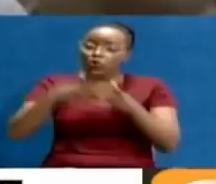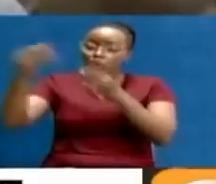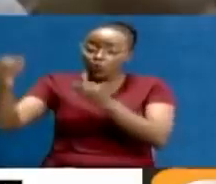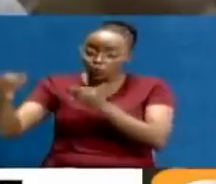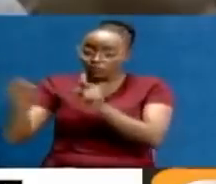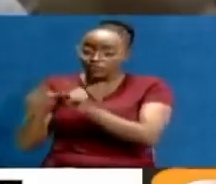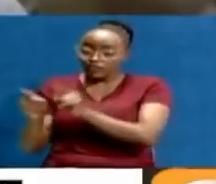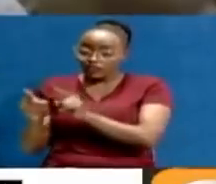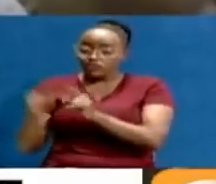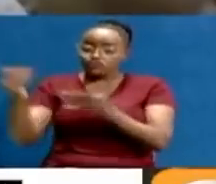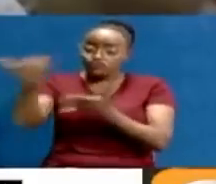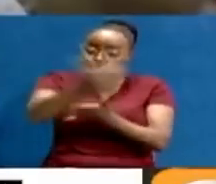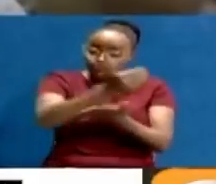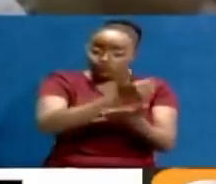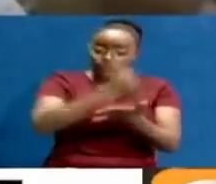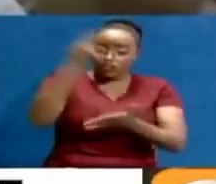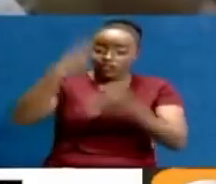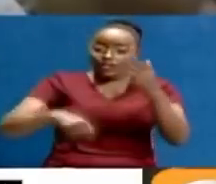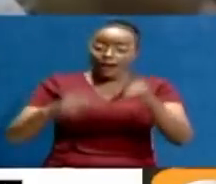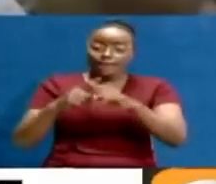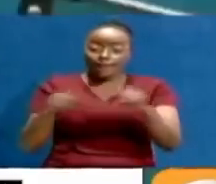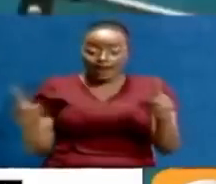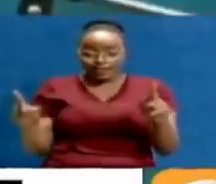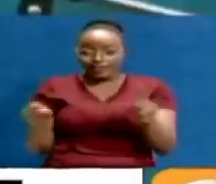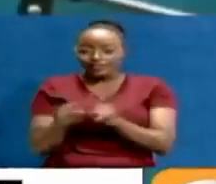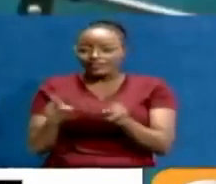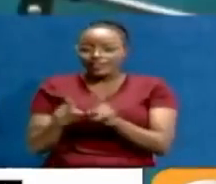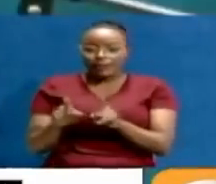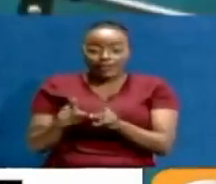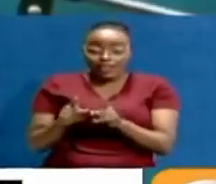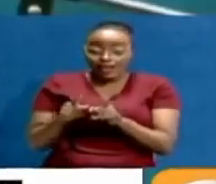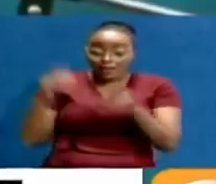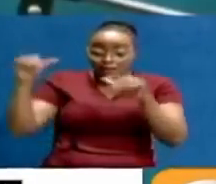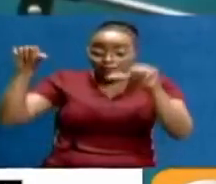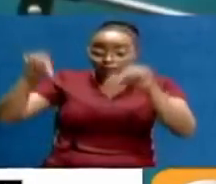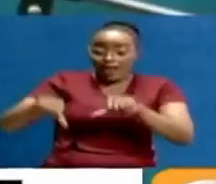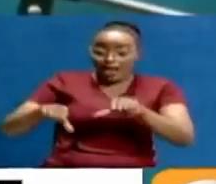kodi, lakini kodi za dhuluma, hapana.